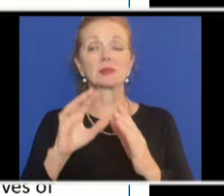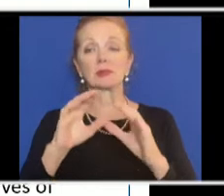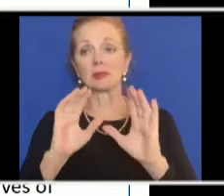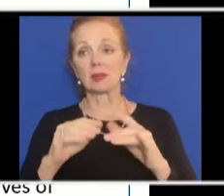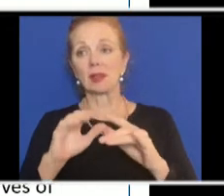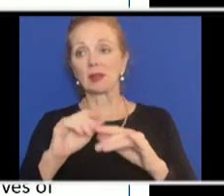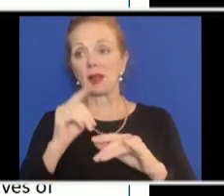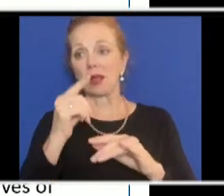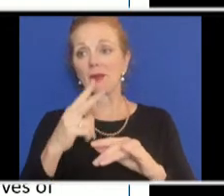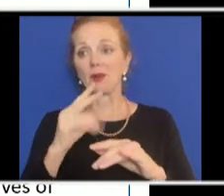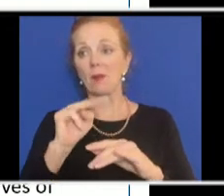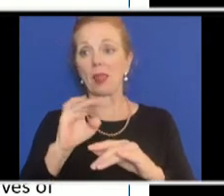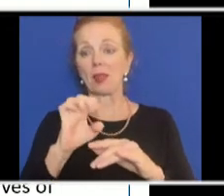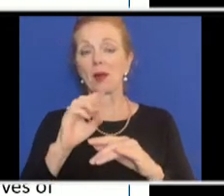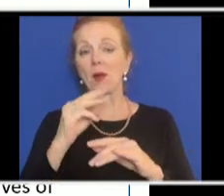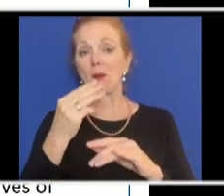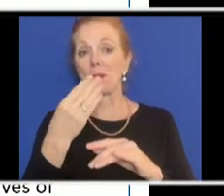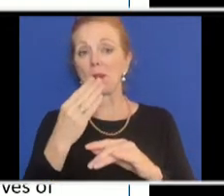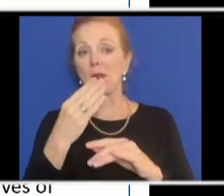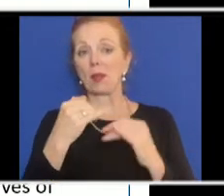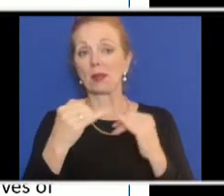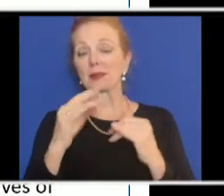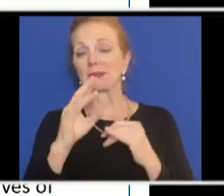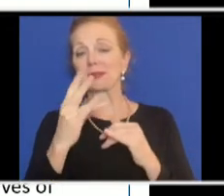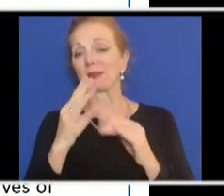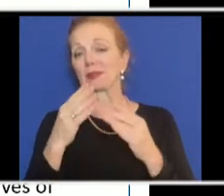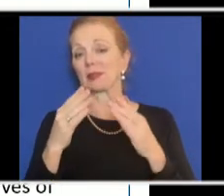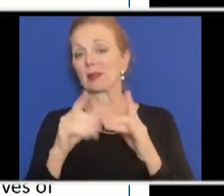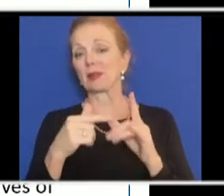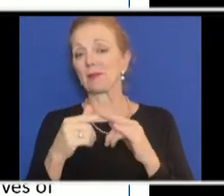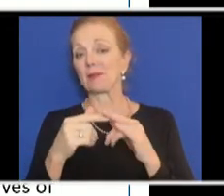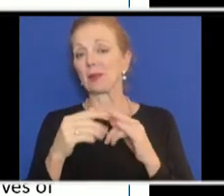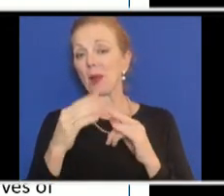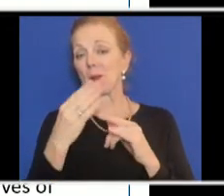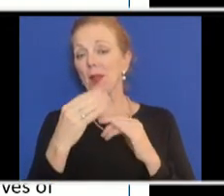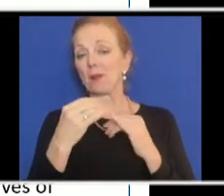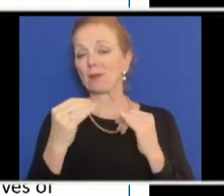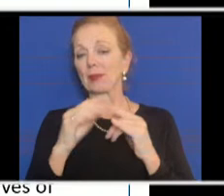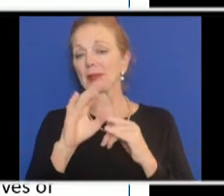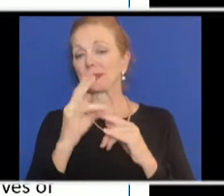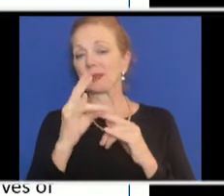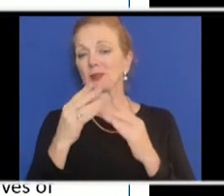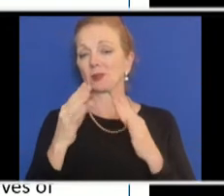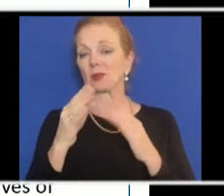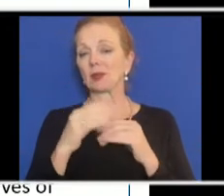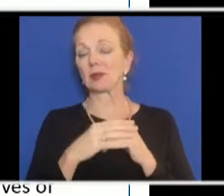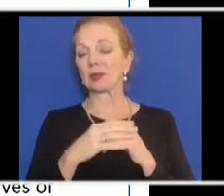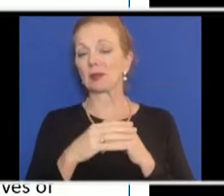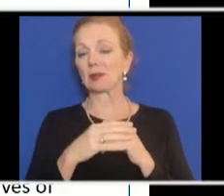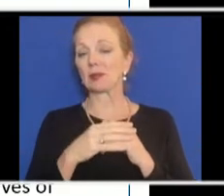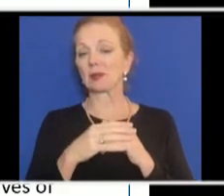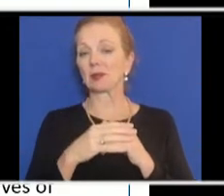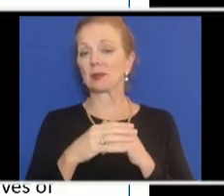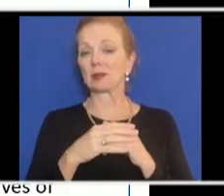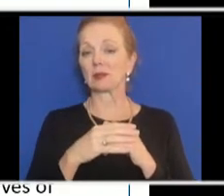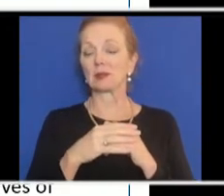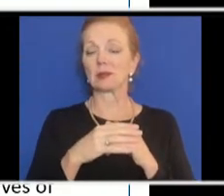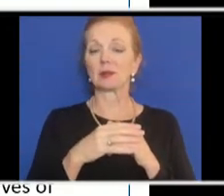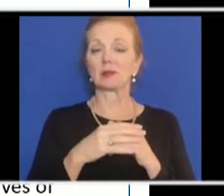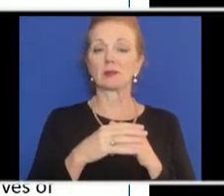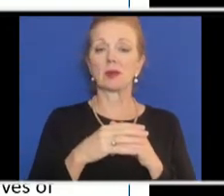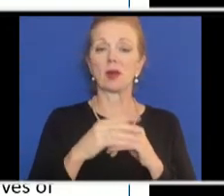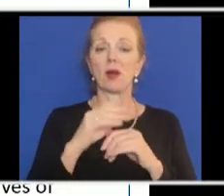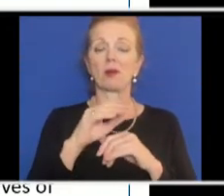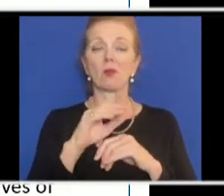existing blue line at a southern station Lynx Blue Line Station at 7th Street and within a quarter mile or a